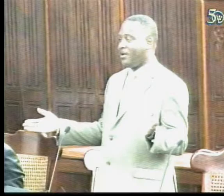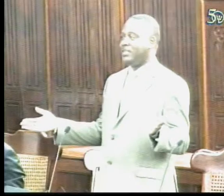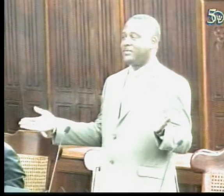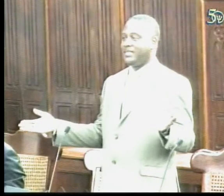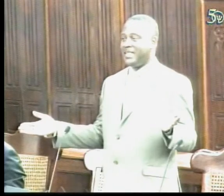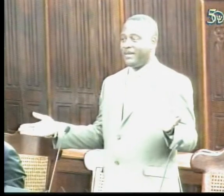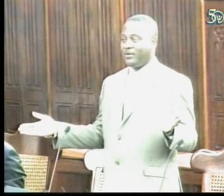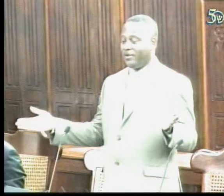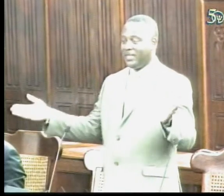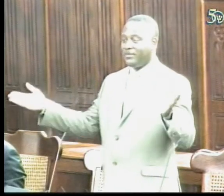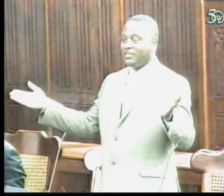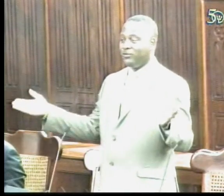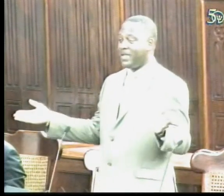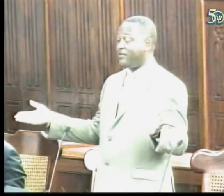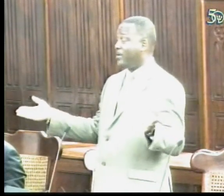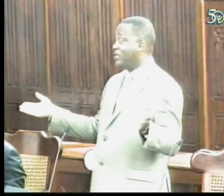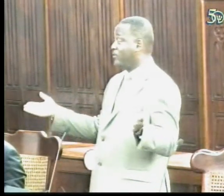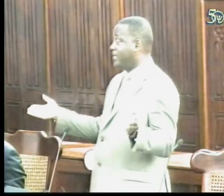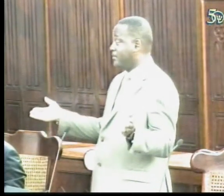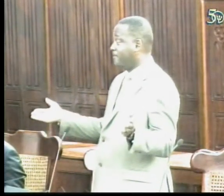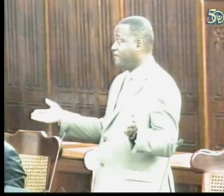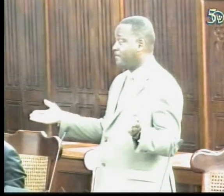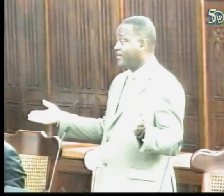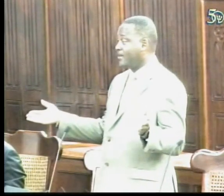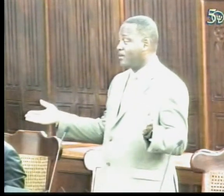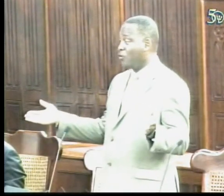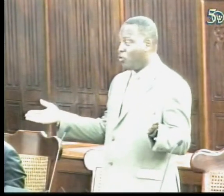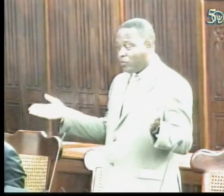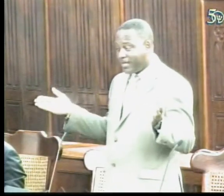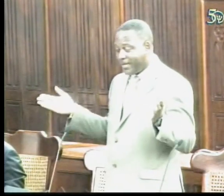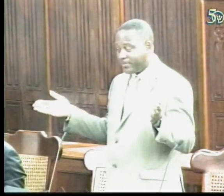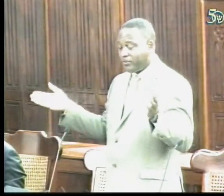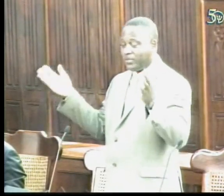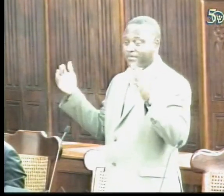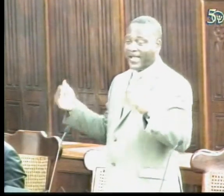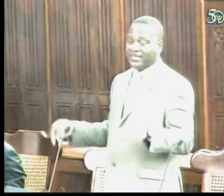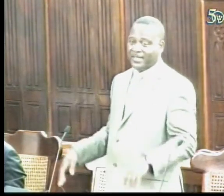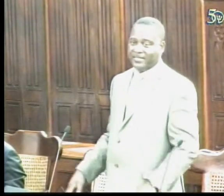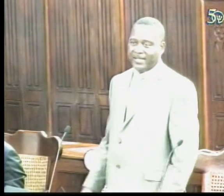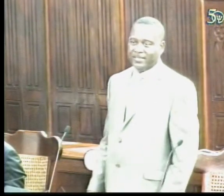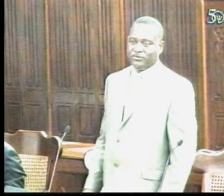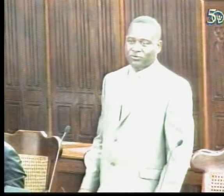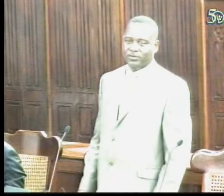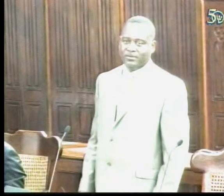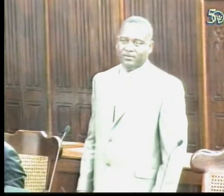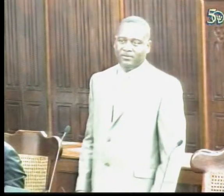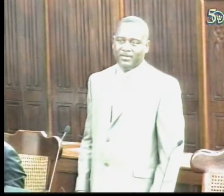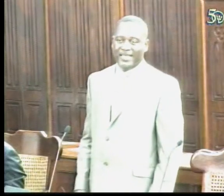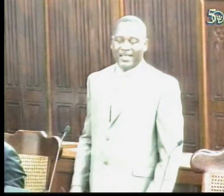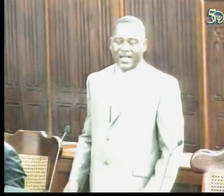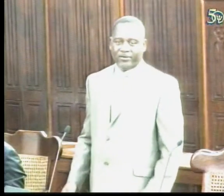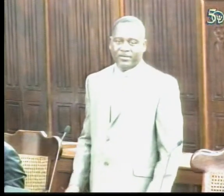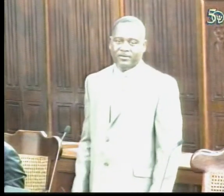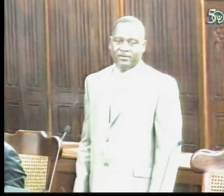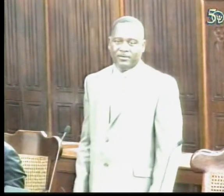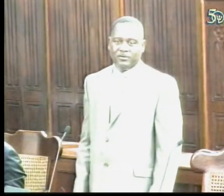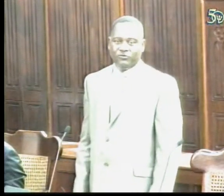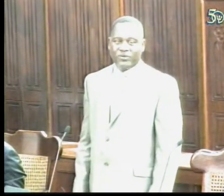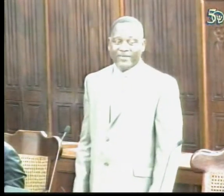Queen's College, for example, or even to UW or UE Hill, who will cut through the Bagatelle Terrace Road in a